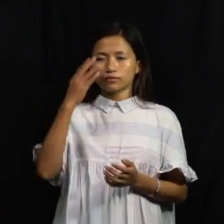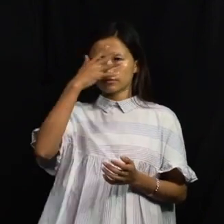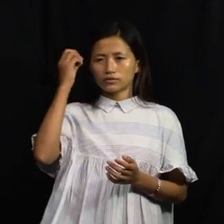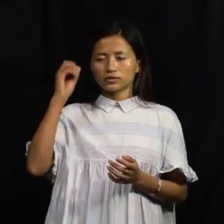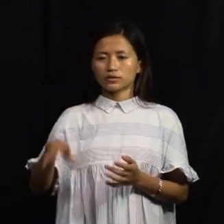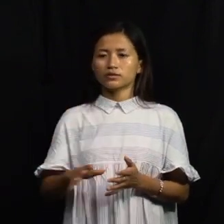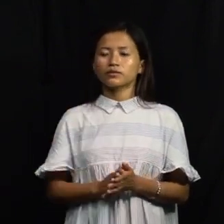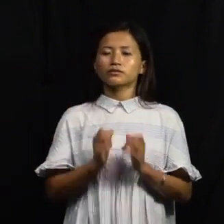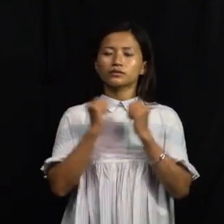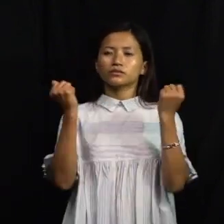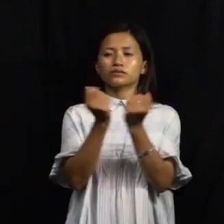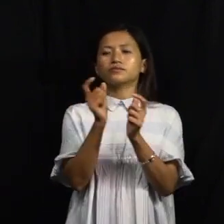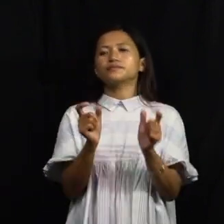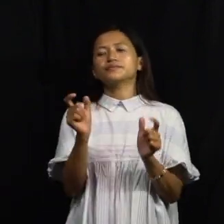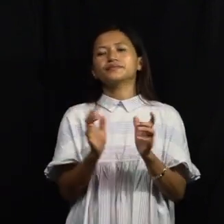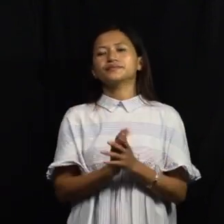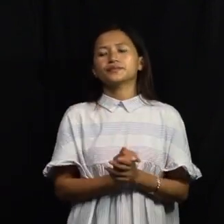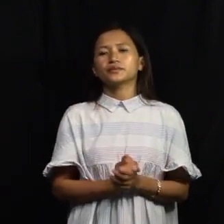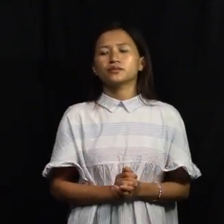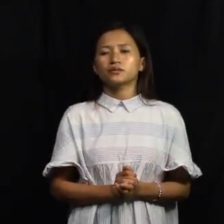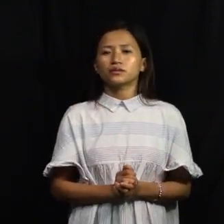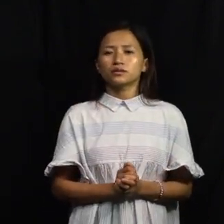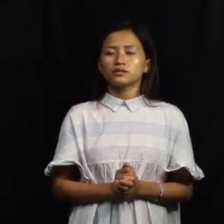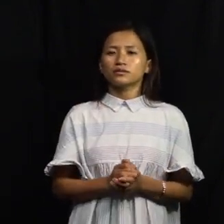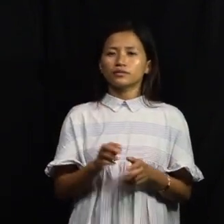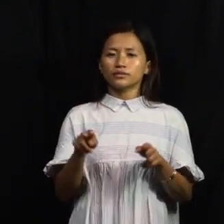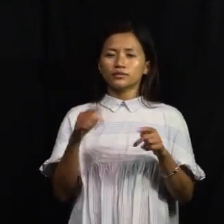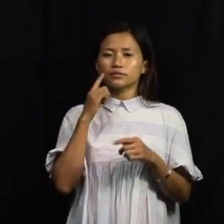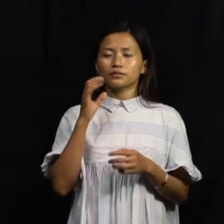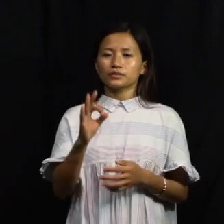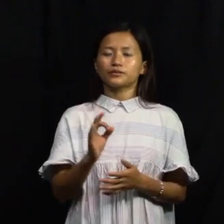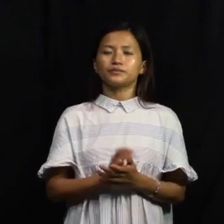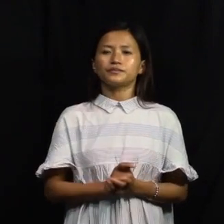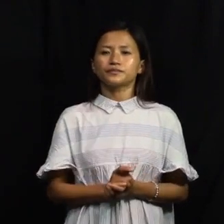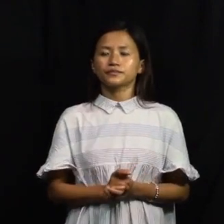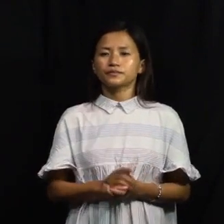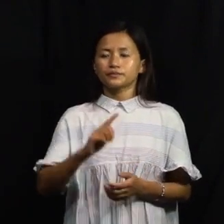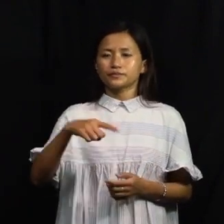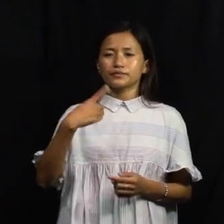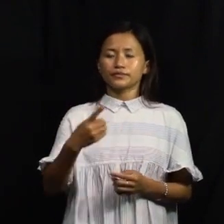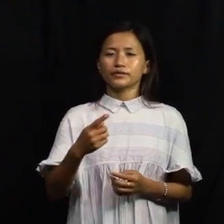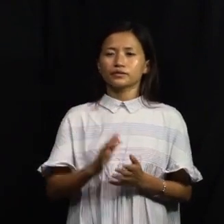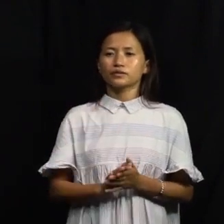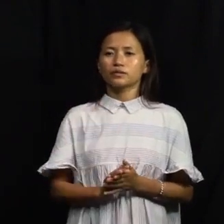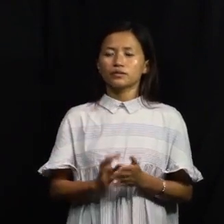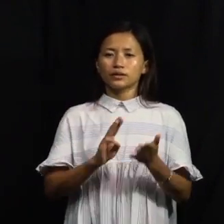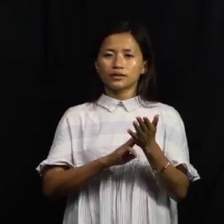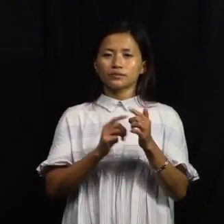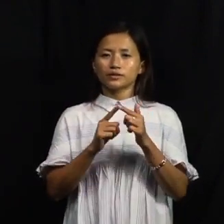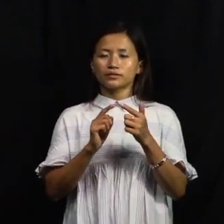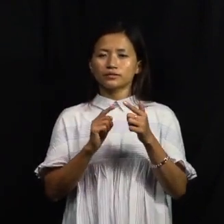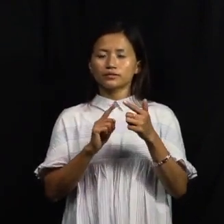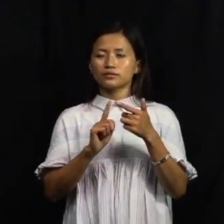about society. So educational psychology is important. Okay, the next one is method of